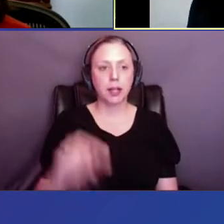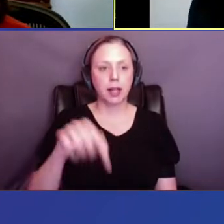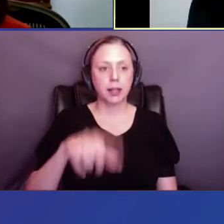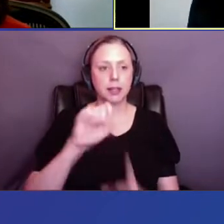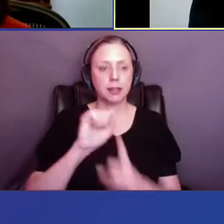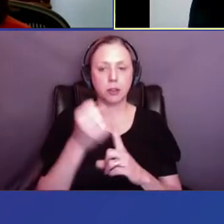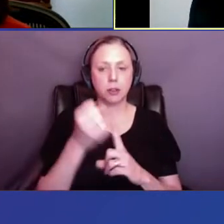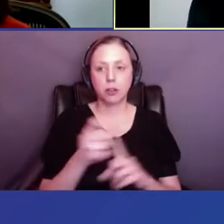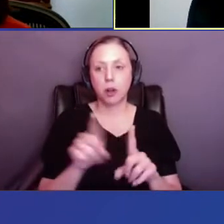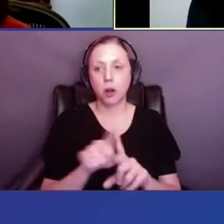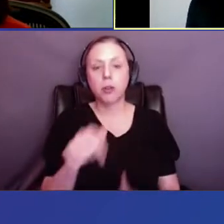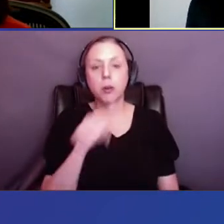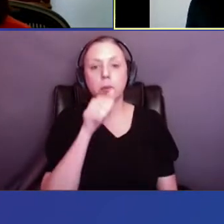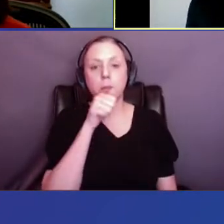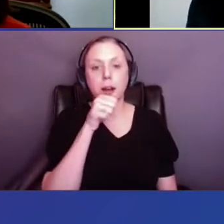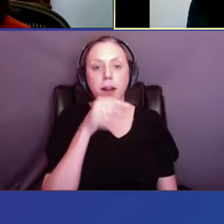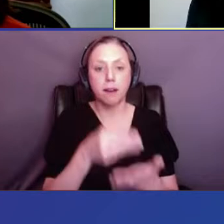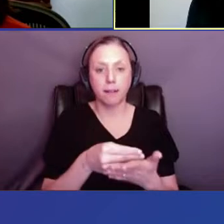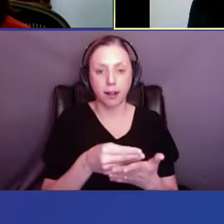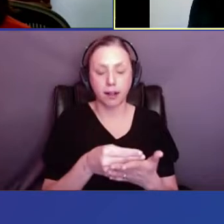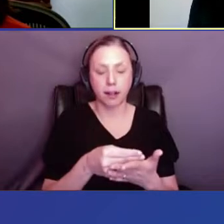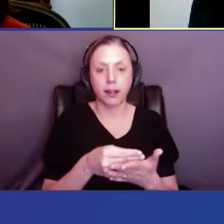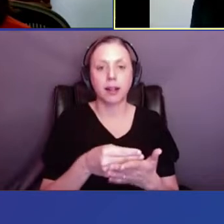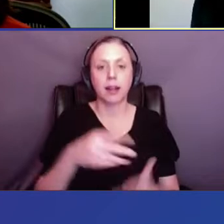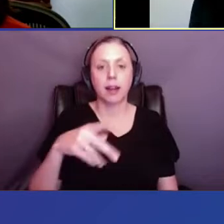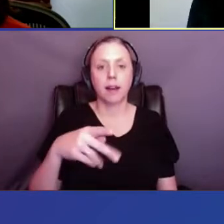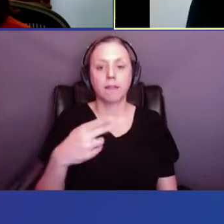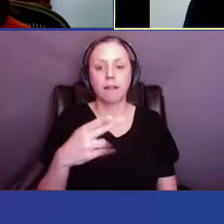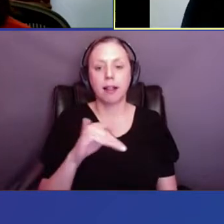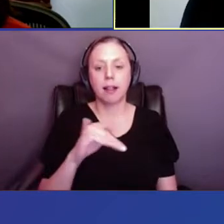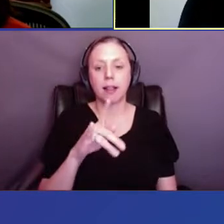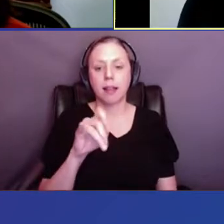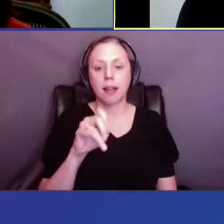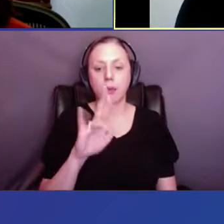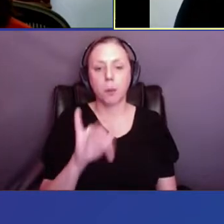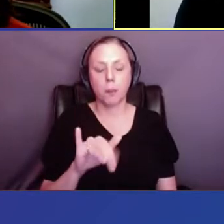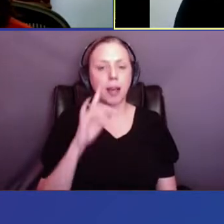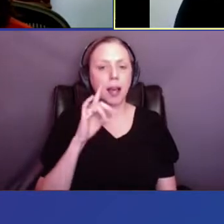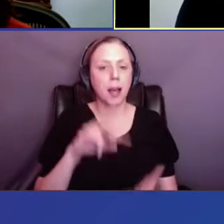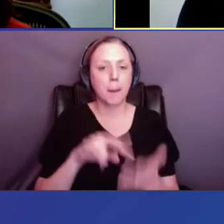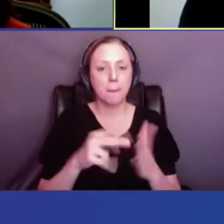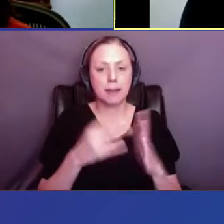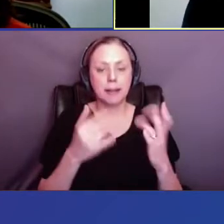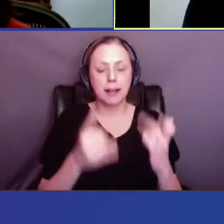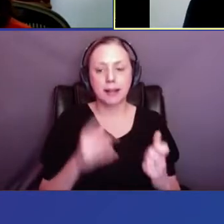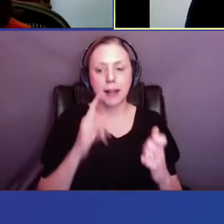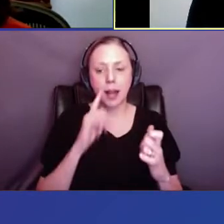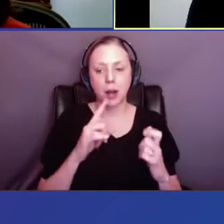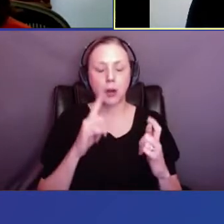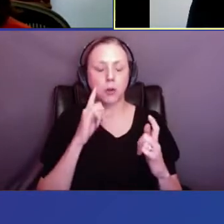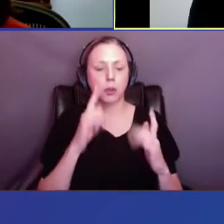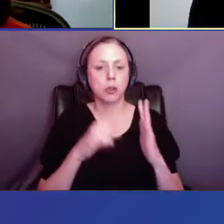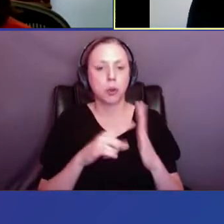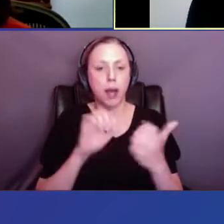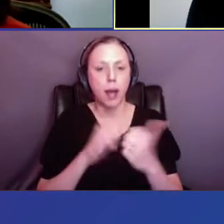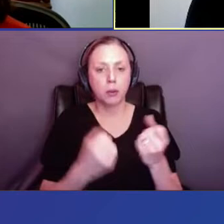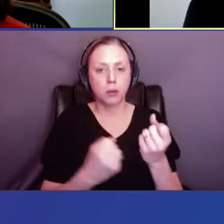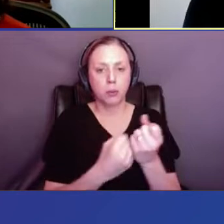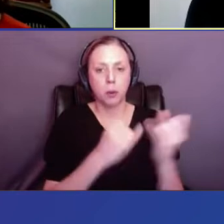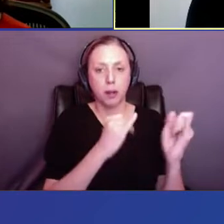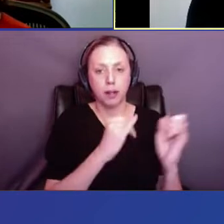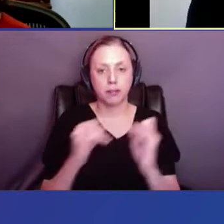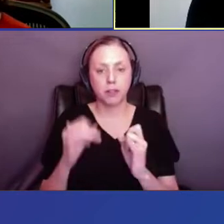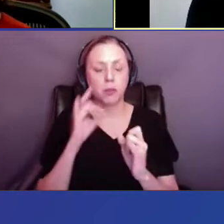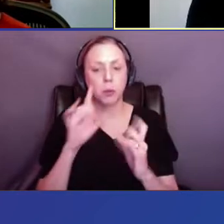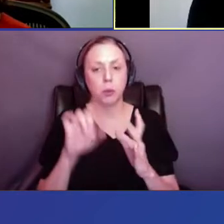private funds. I think philanthropy is now moving to understand what it means to actually support individuals and to start to understand